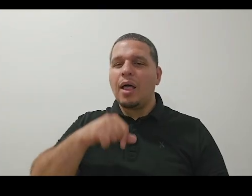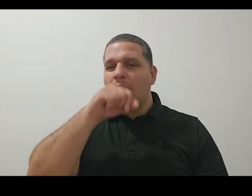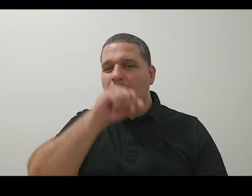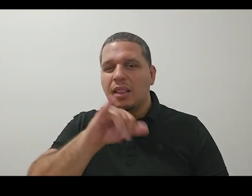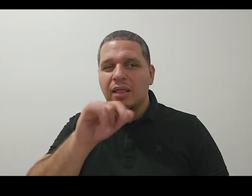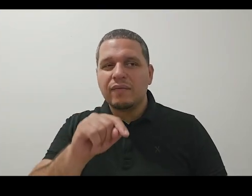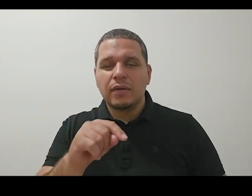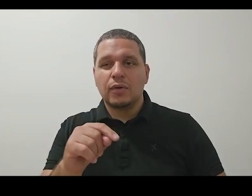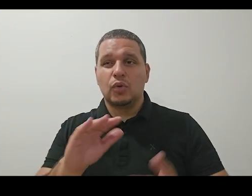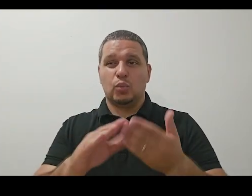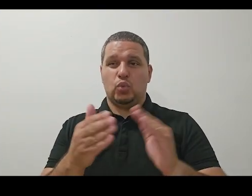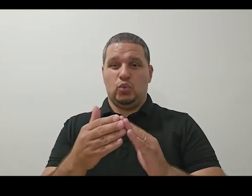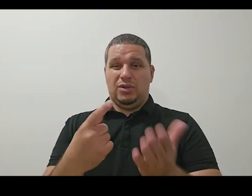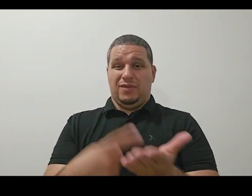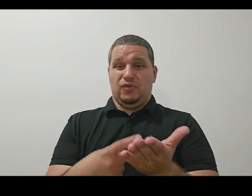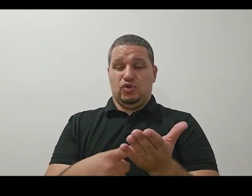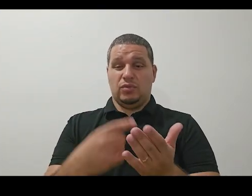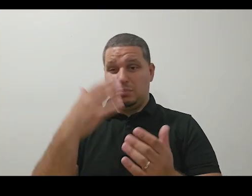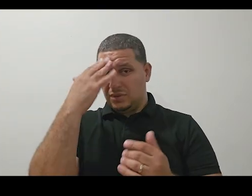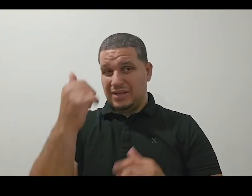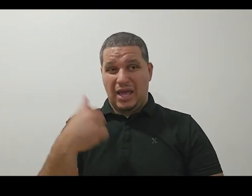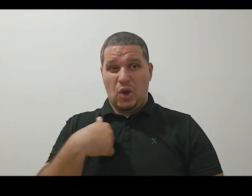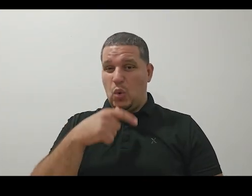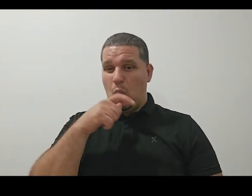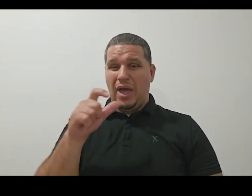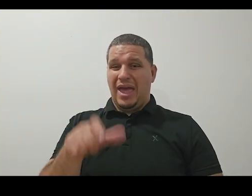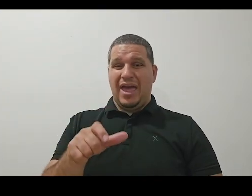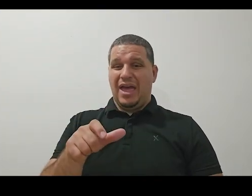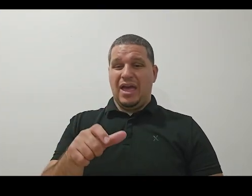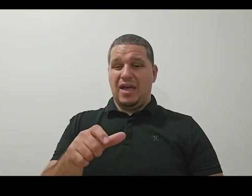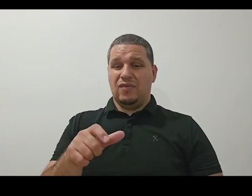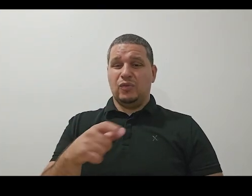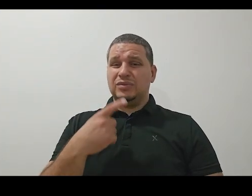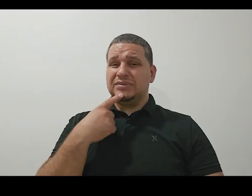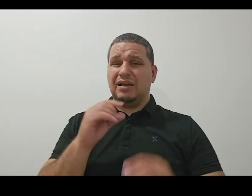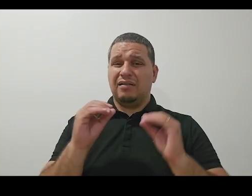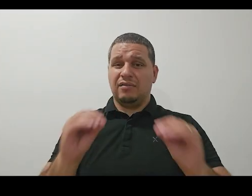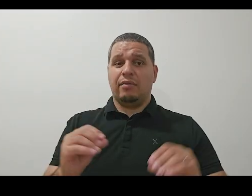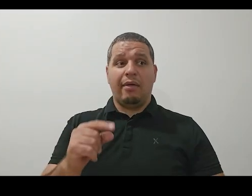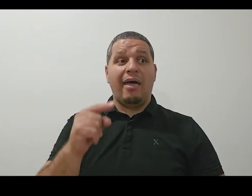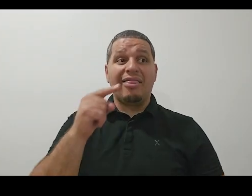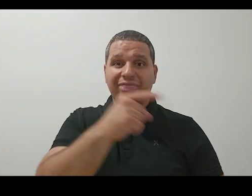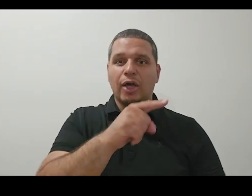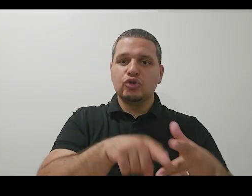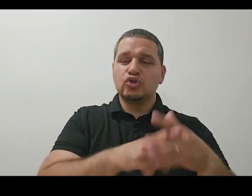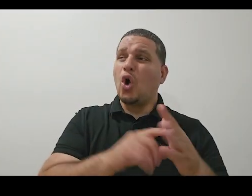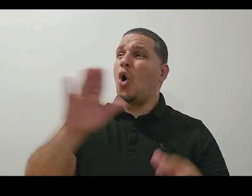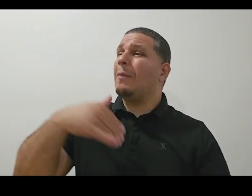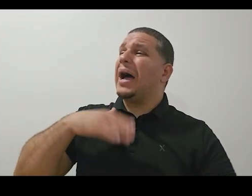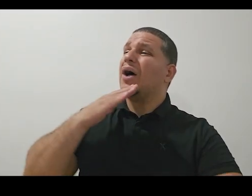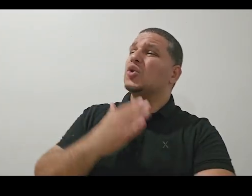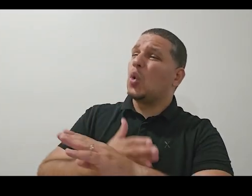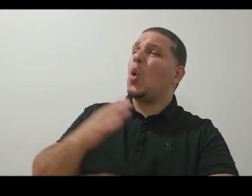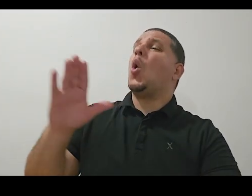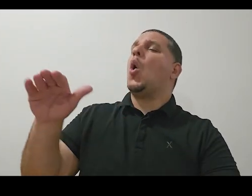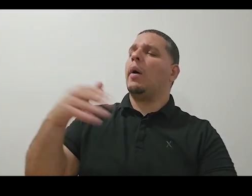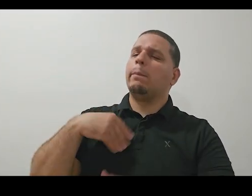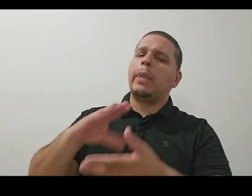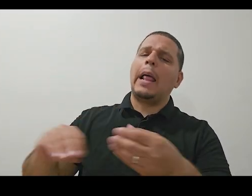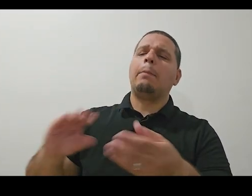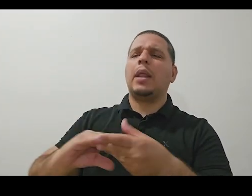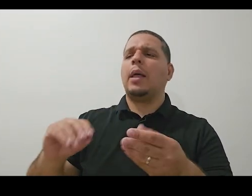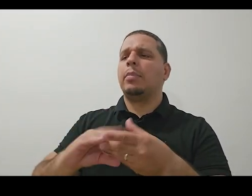And I love it in the community conversations because I don't have to even say anything. They start, oh yeah, my